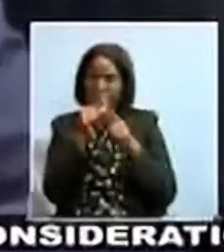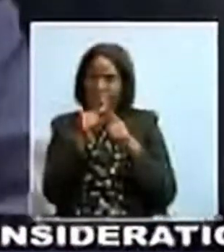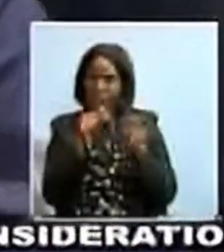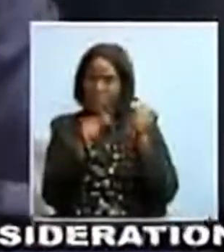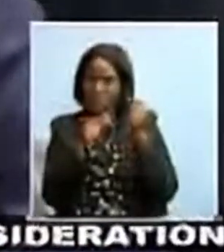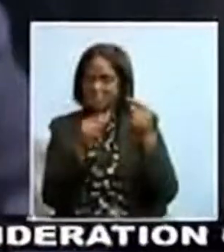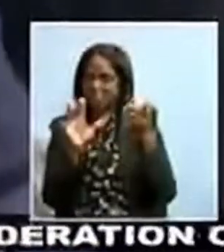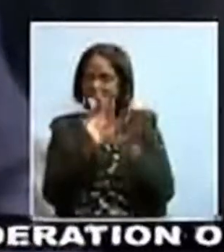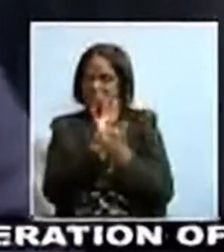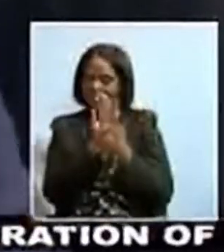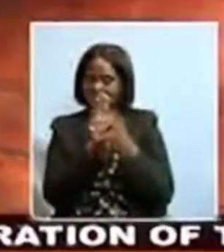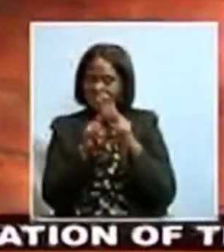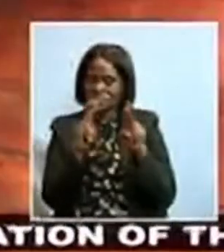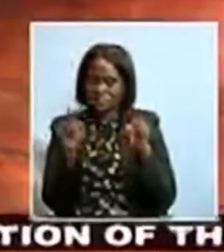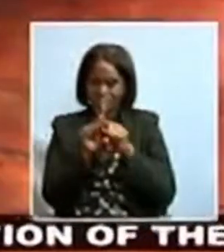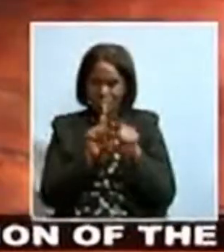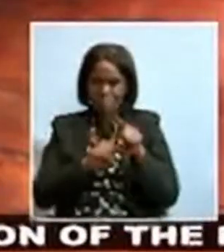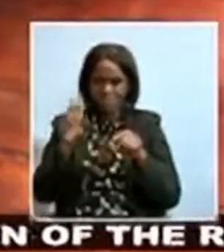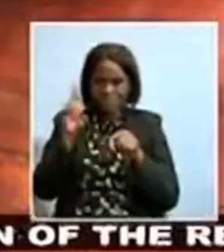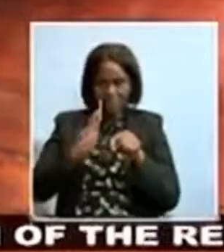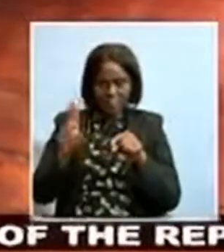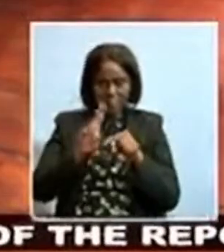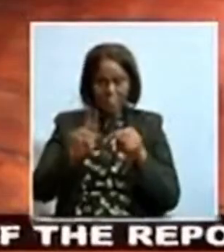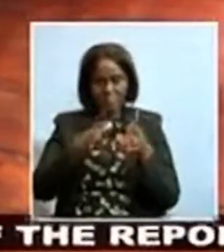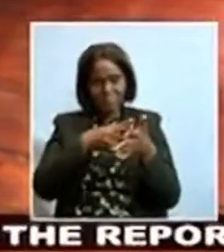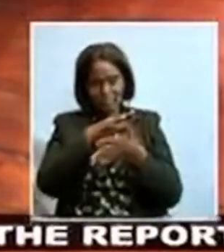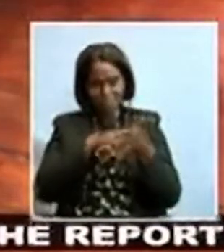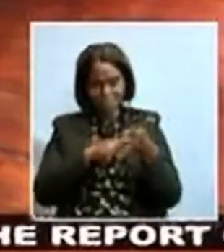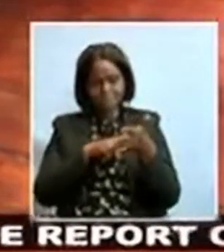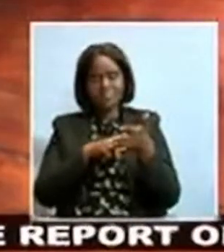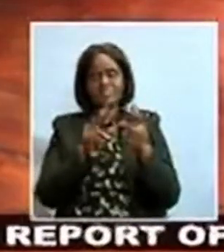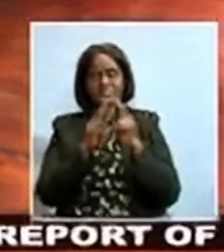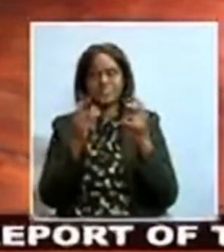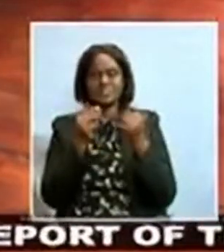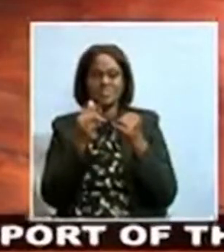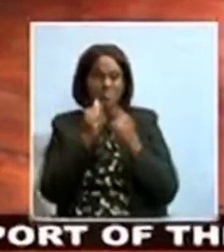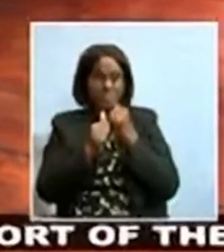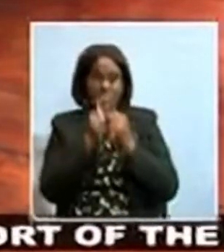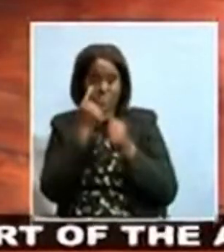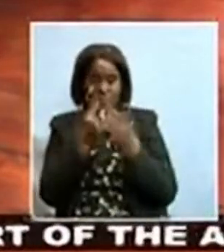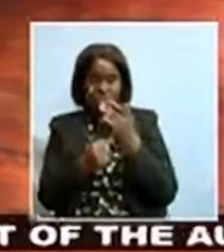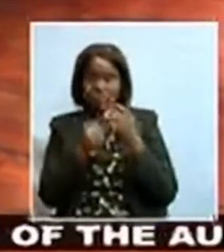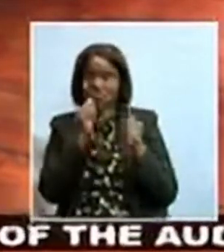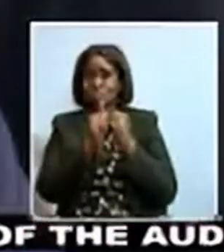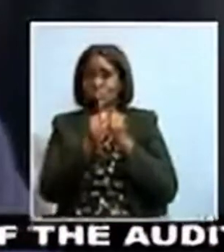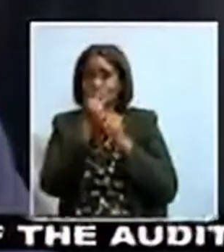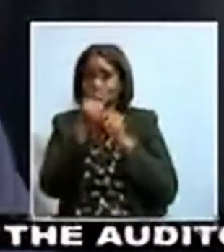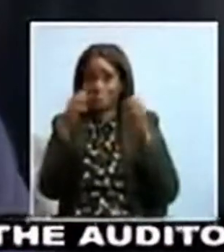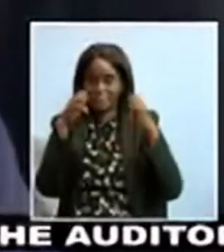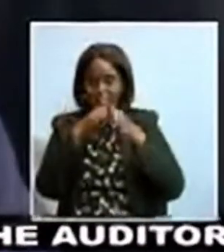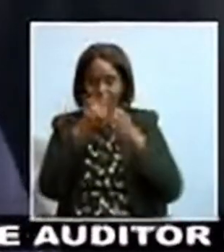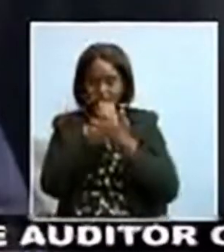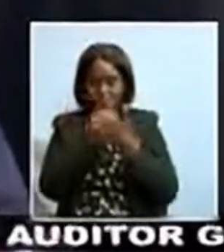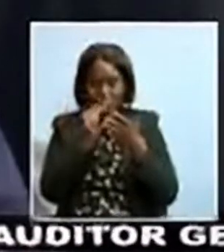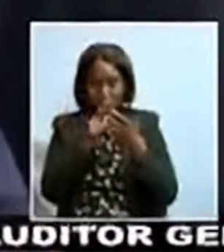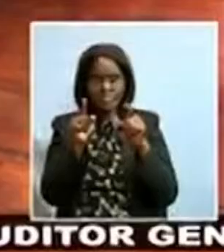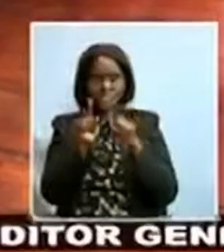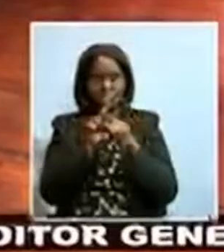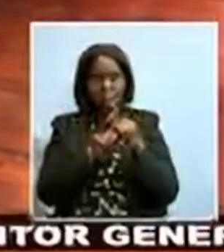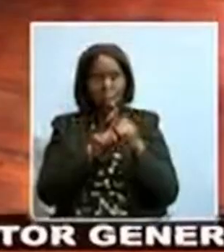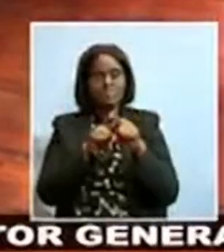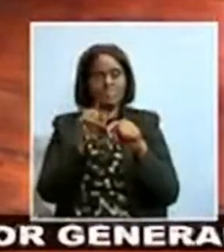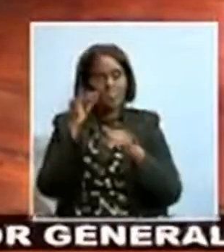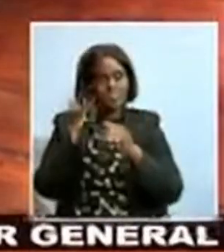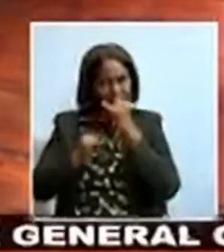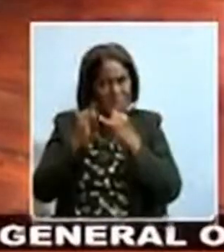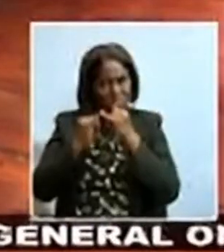first document, Chair, is the utilization schedule. So now, which one is the bank statement? The bank statement, Chair, is at the